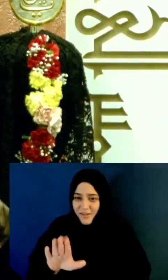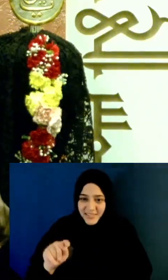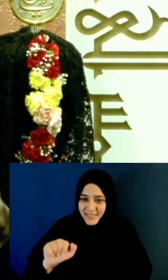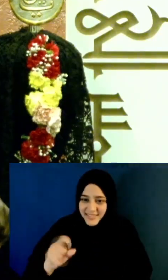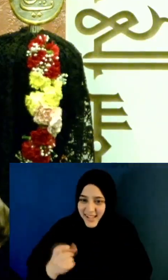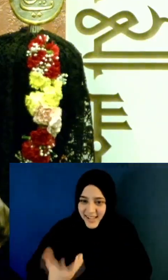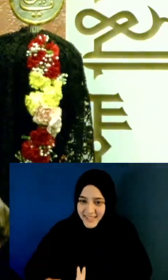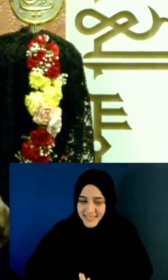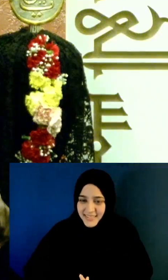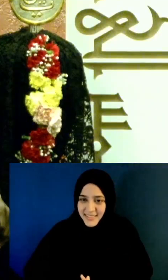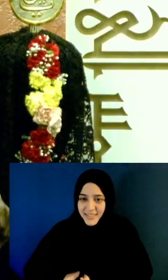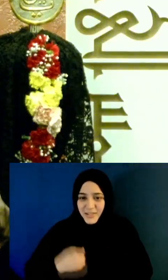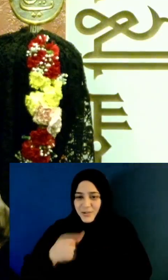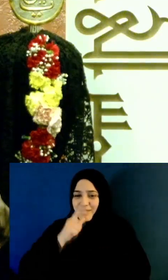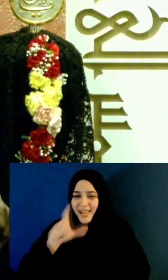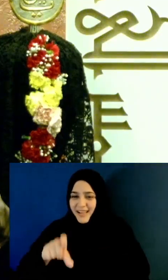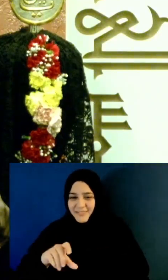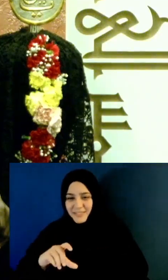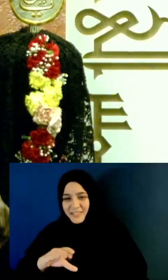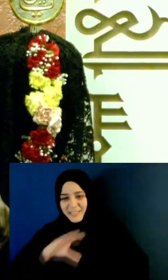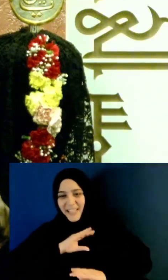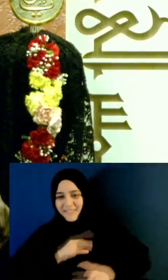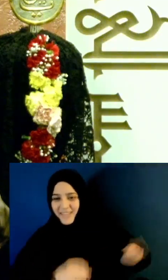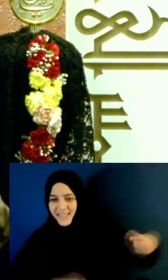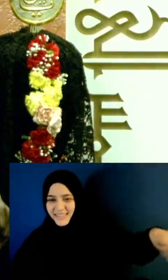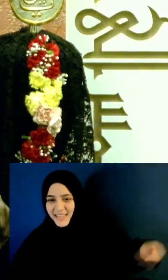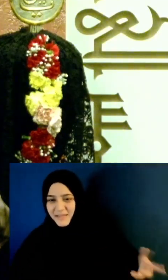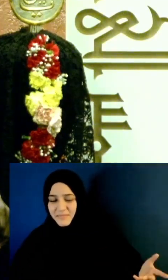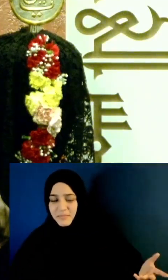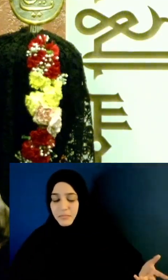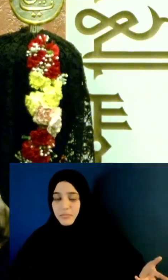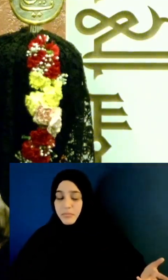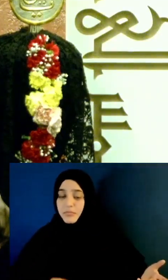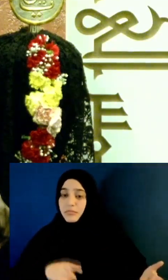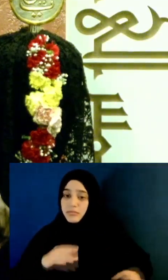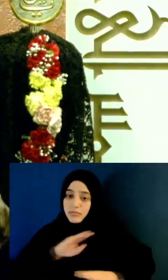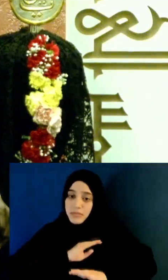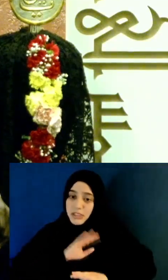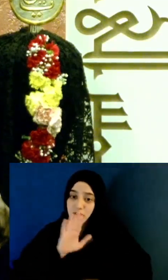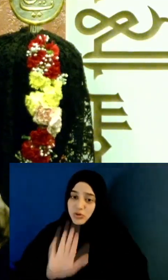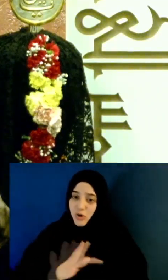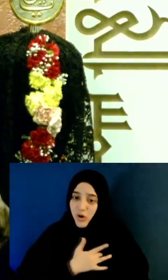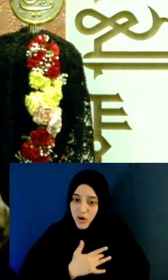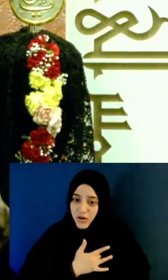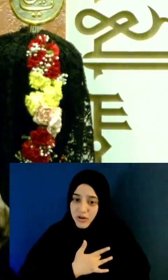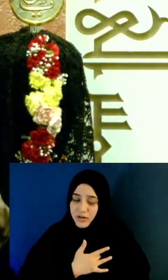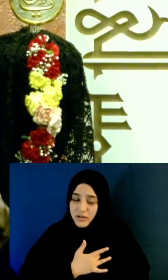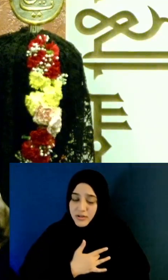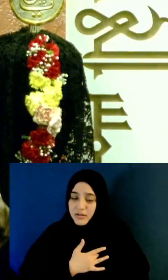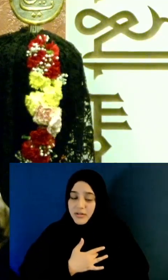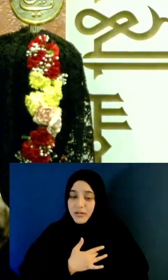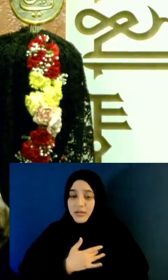You don't have to please them. Please your heart, Allah and Ahlul Bayt.